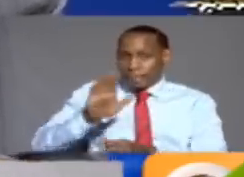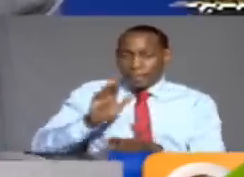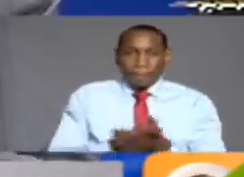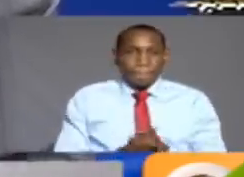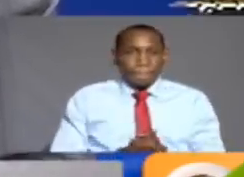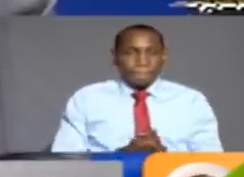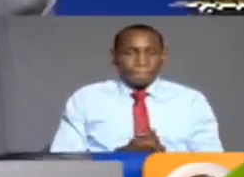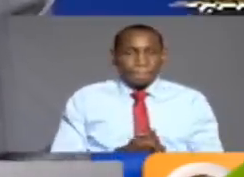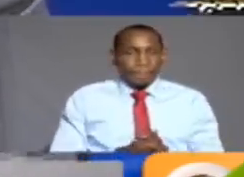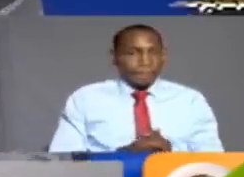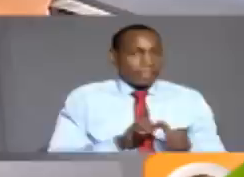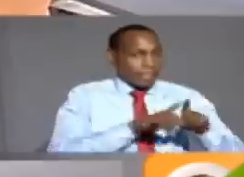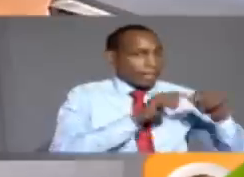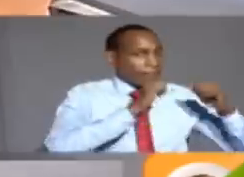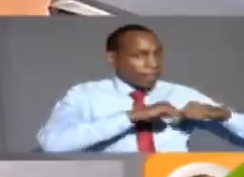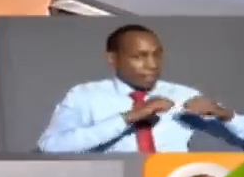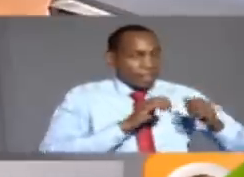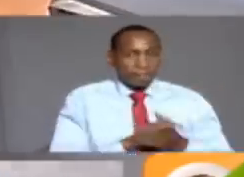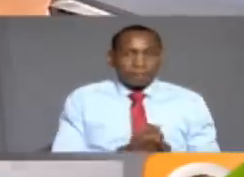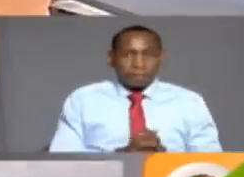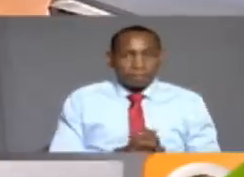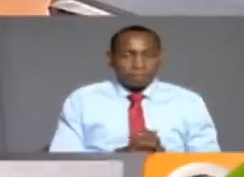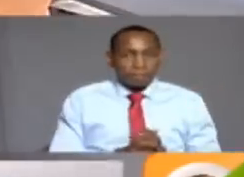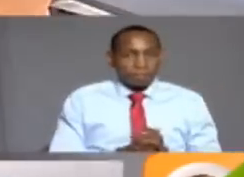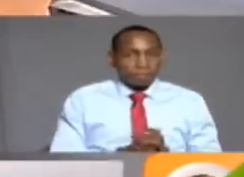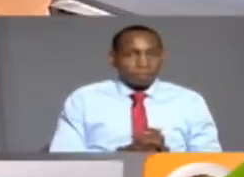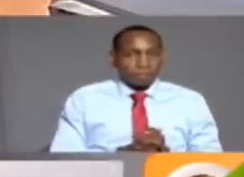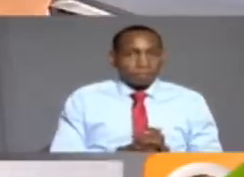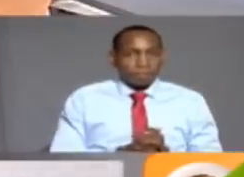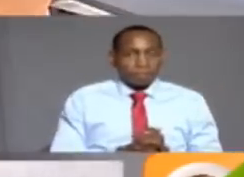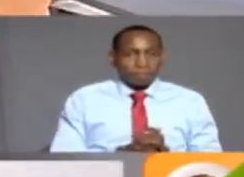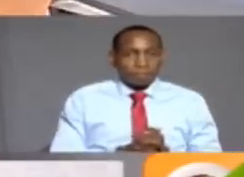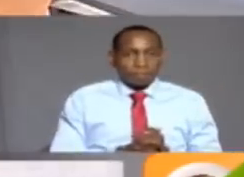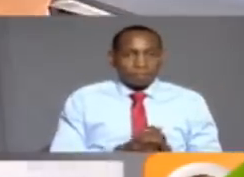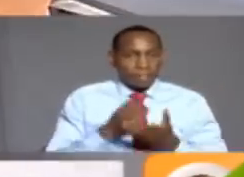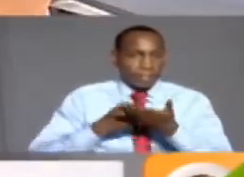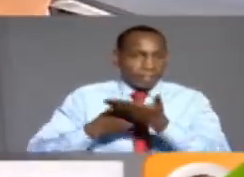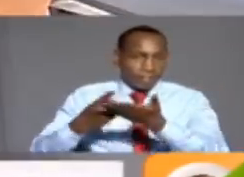You saying, also agree. Yeah. Yes. This is what our people so what are telling doing us. About it?